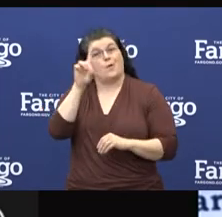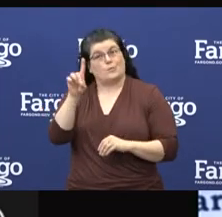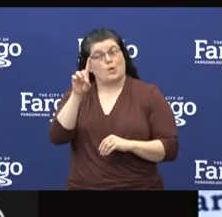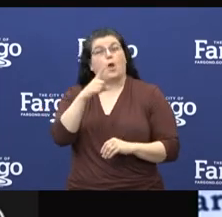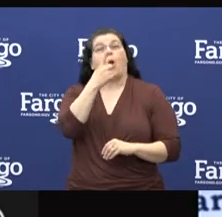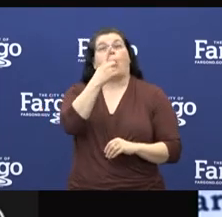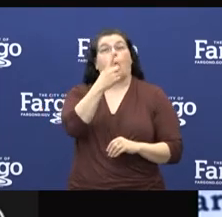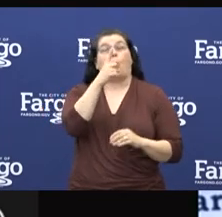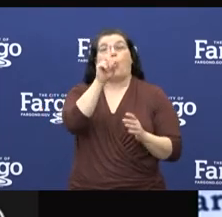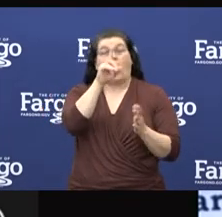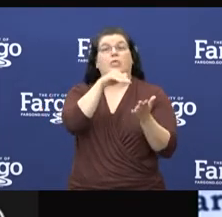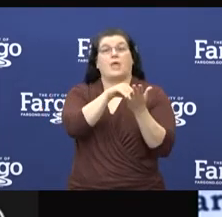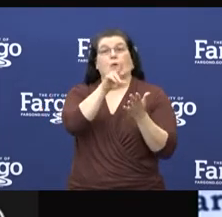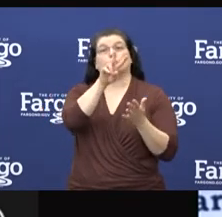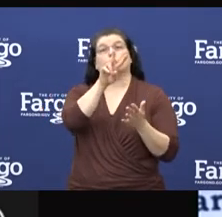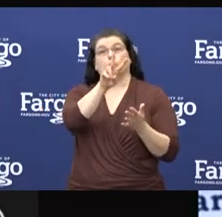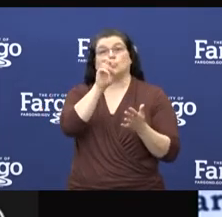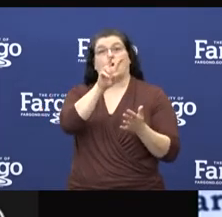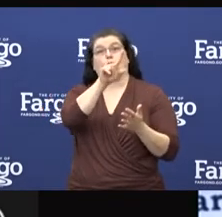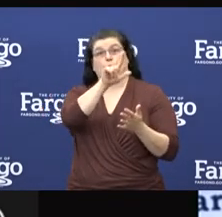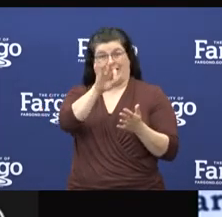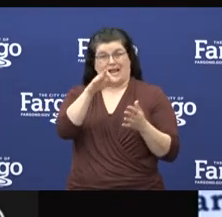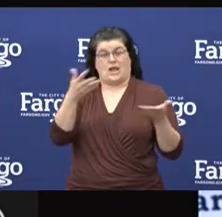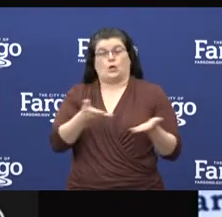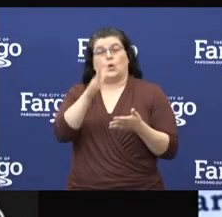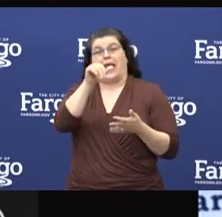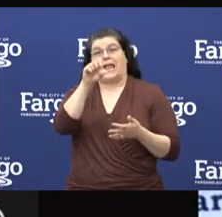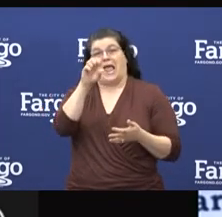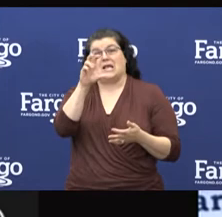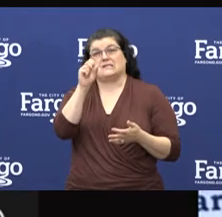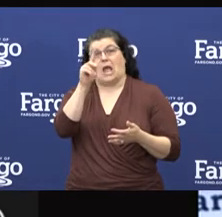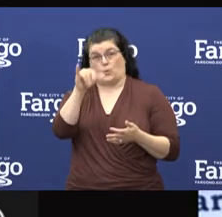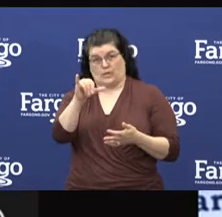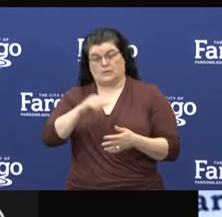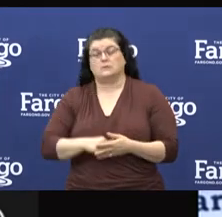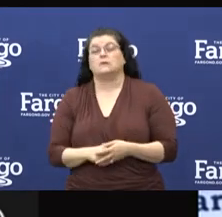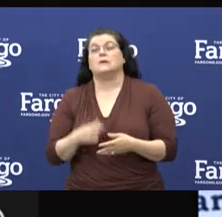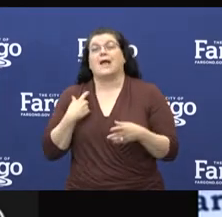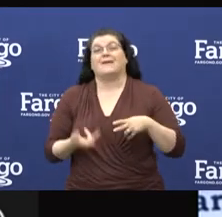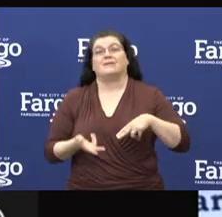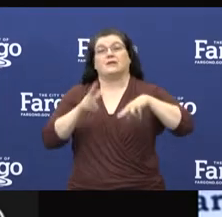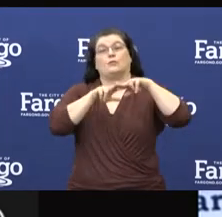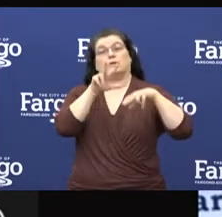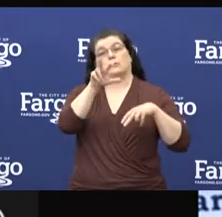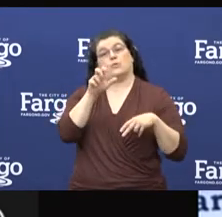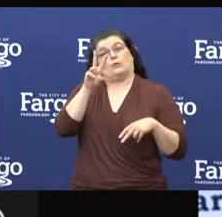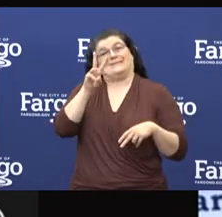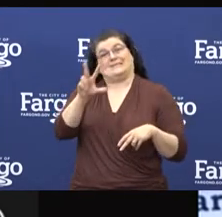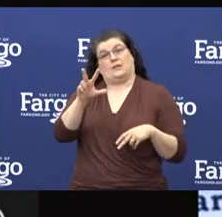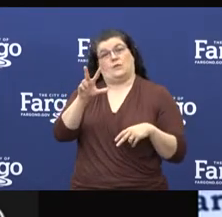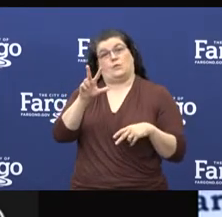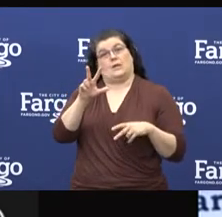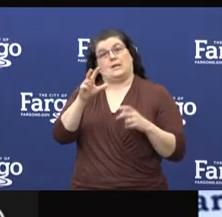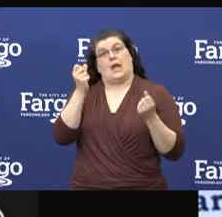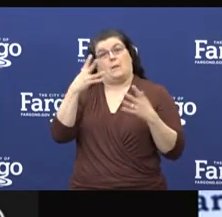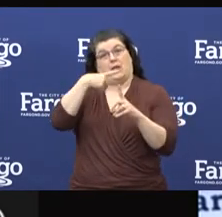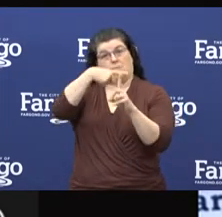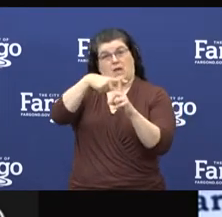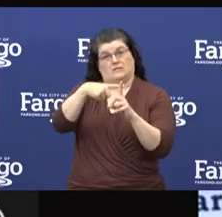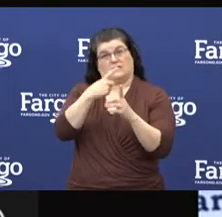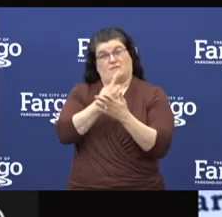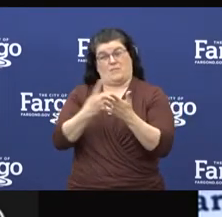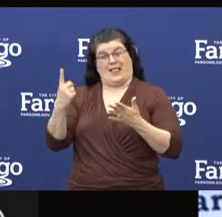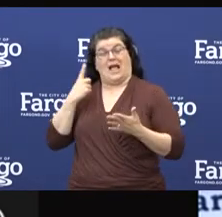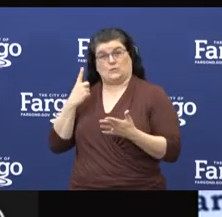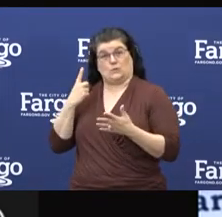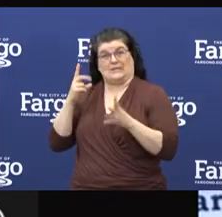1,229 or 62% in Cass County. There's been an increase of 363 cases since last week's briefing.